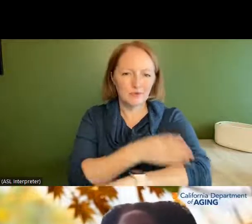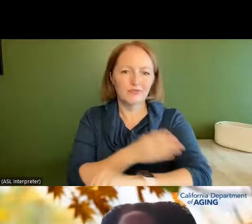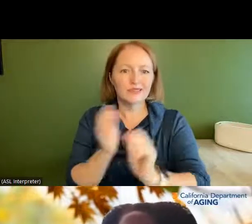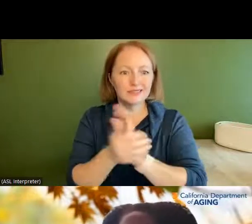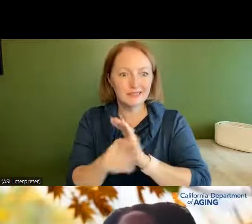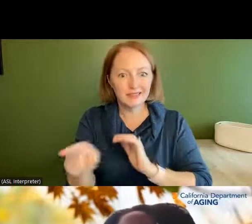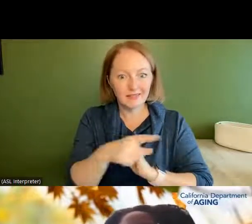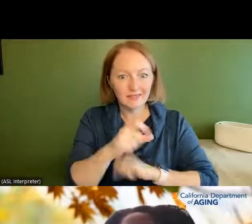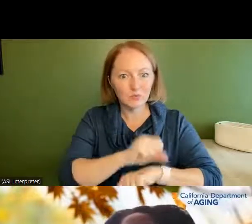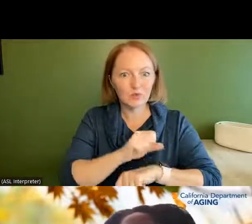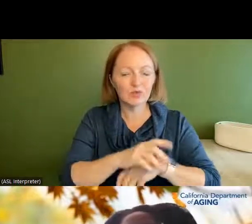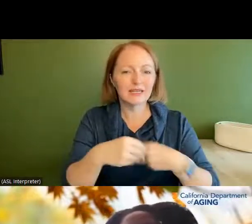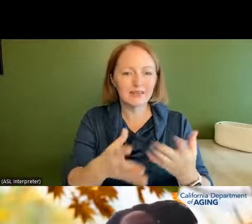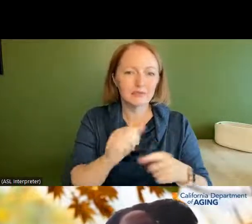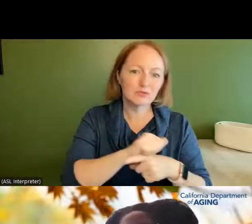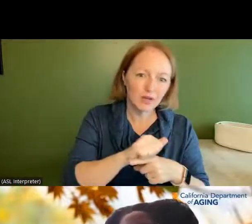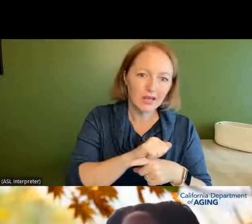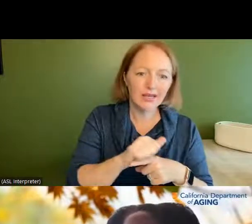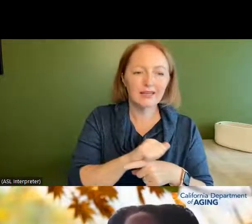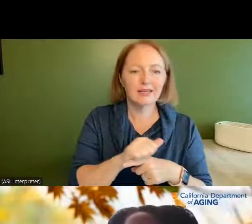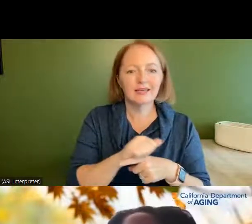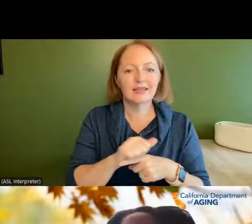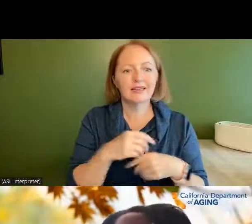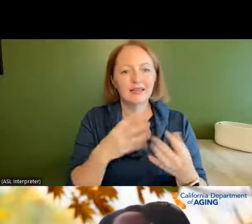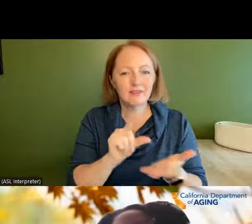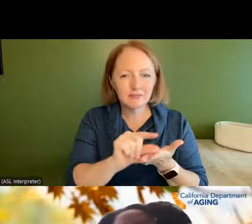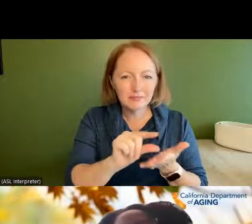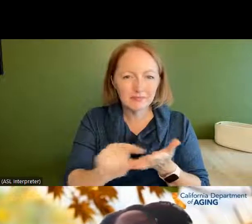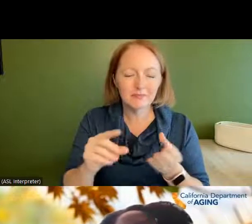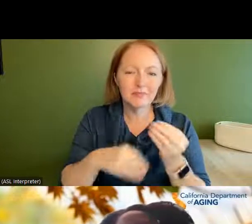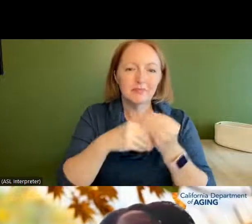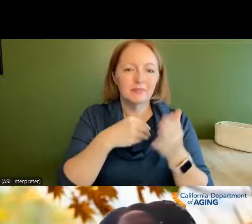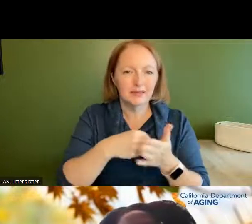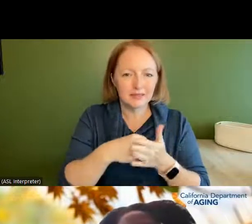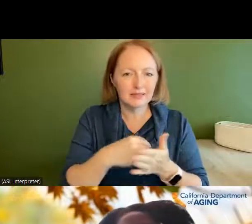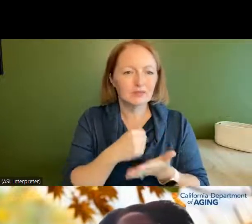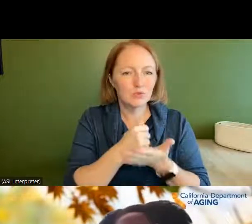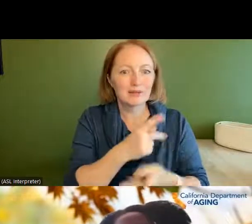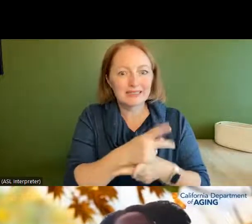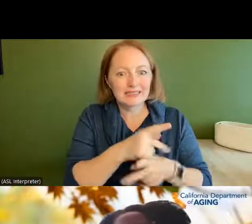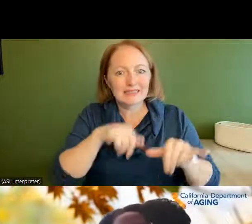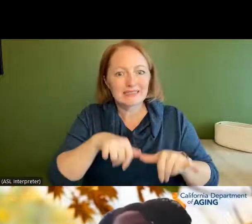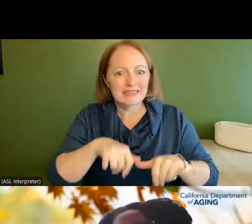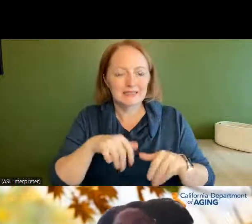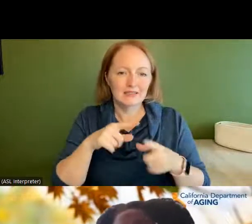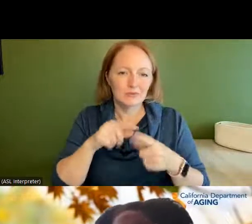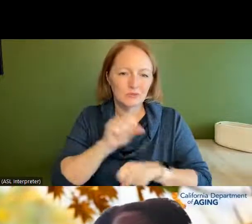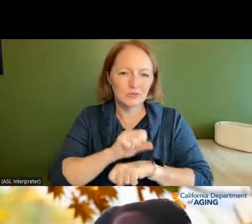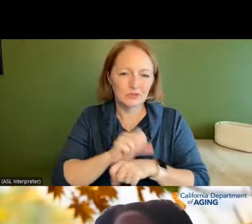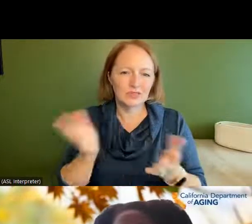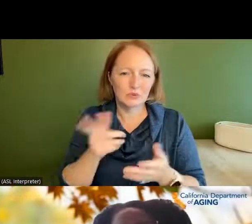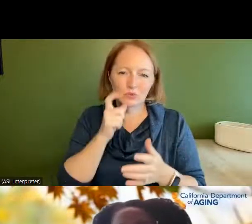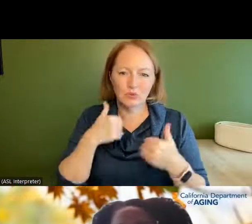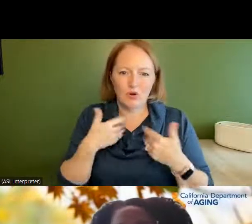of workers, providing them with some additional stipend compensation, and helping to retain the workers that are currently